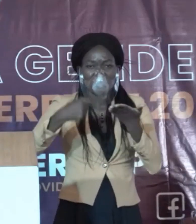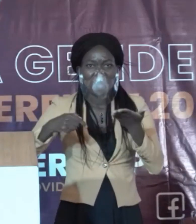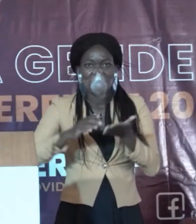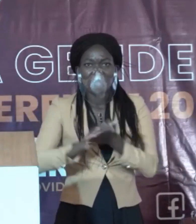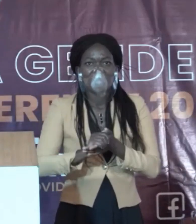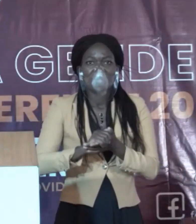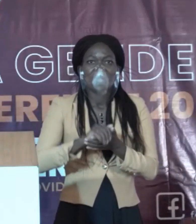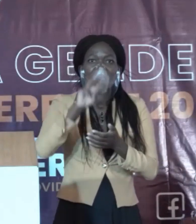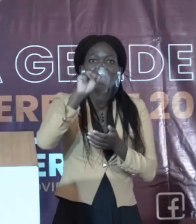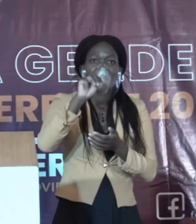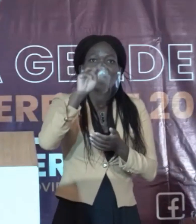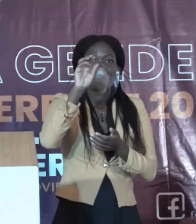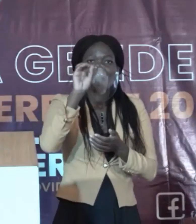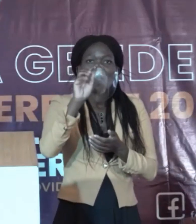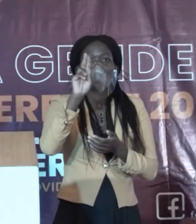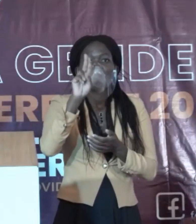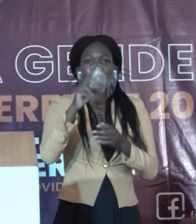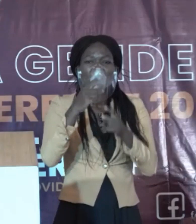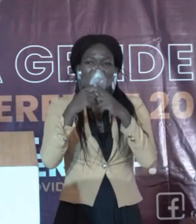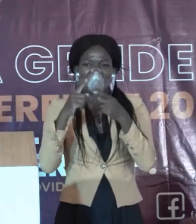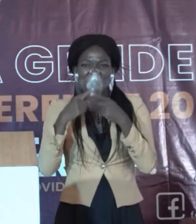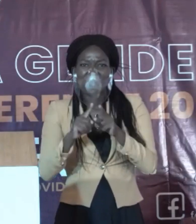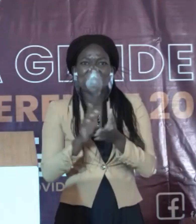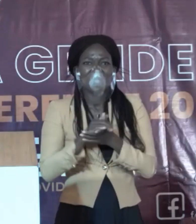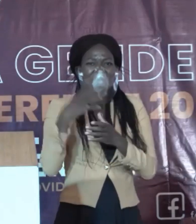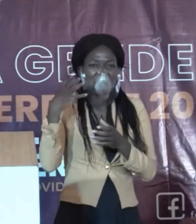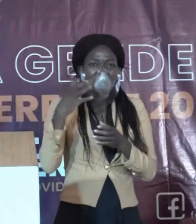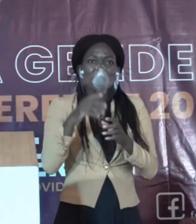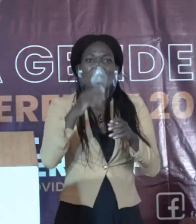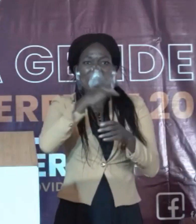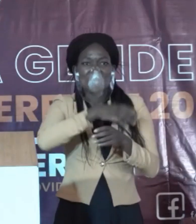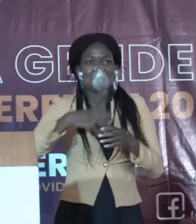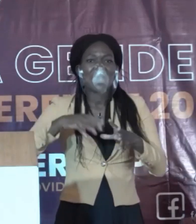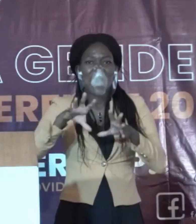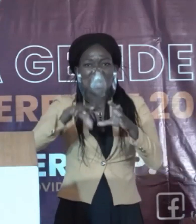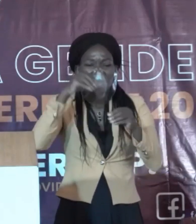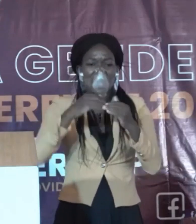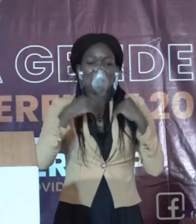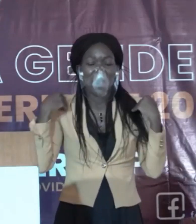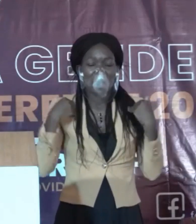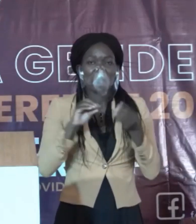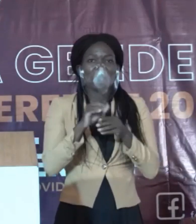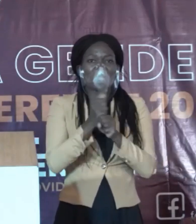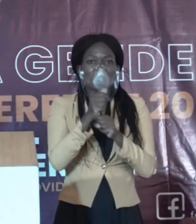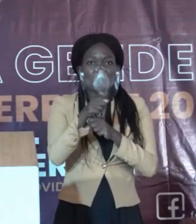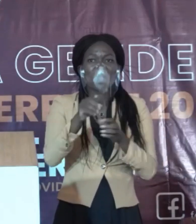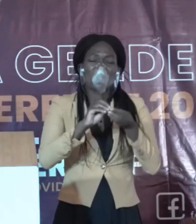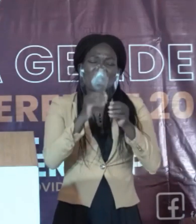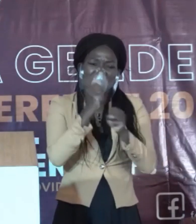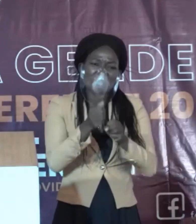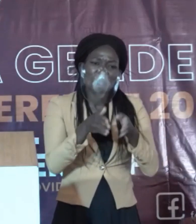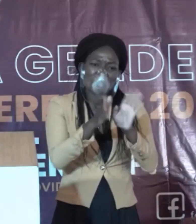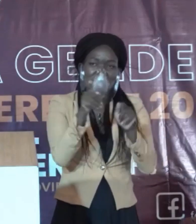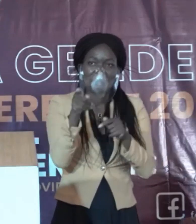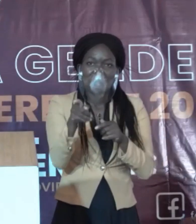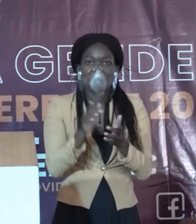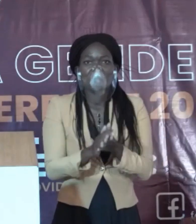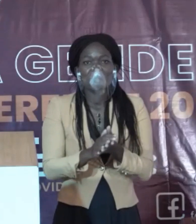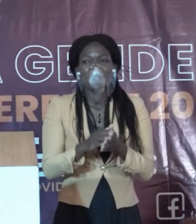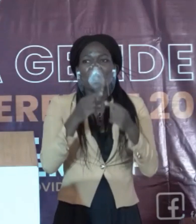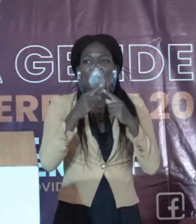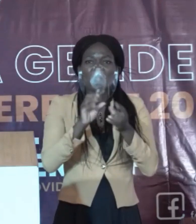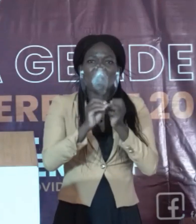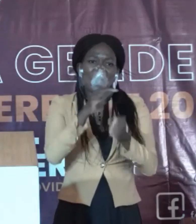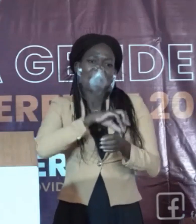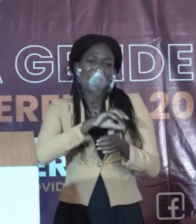Trade so that women can take advantage of the Sokuku platform, becoming primary users and beneficiaries of this newly